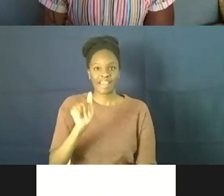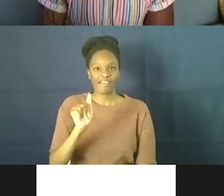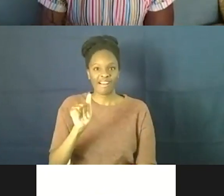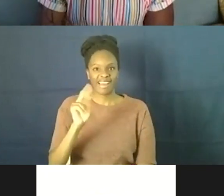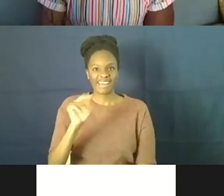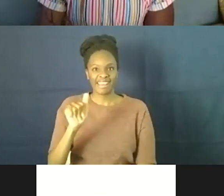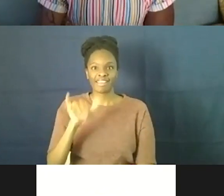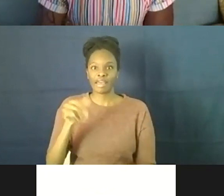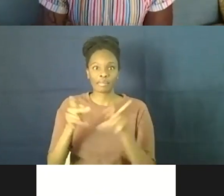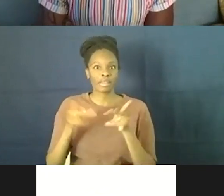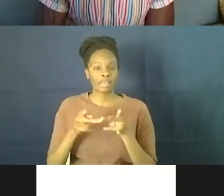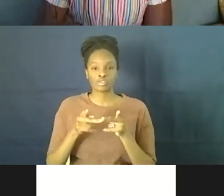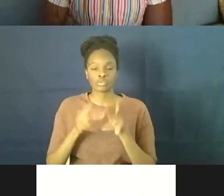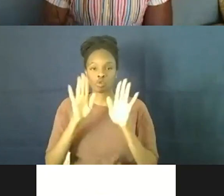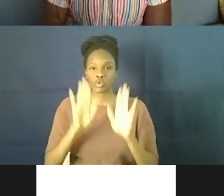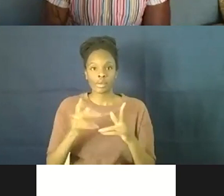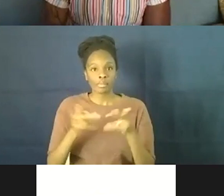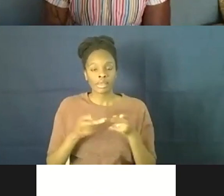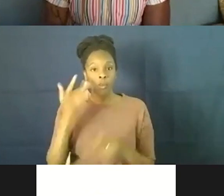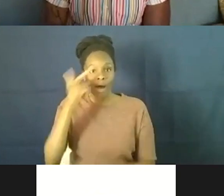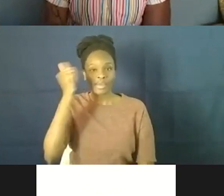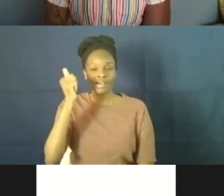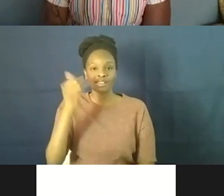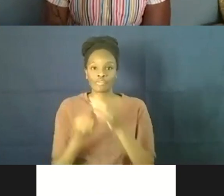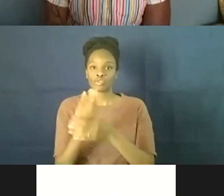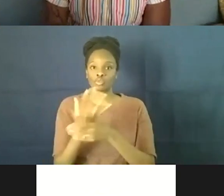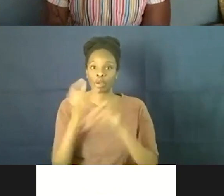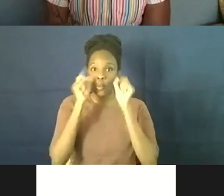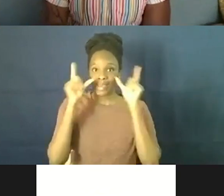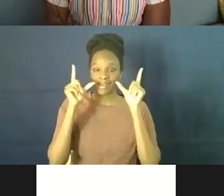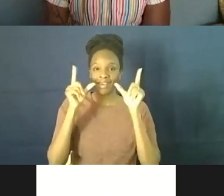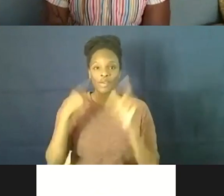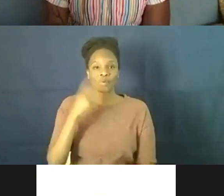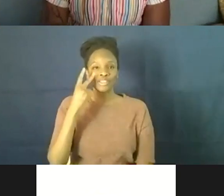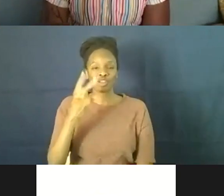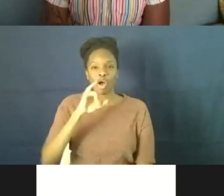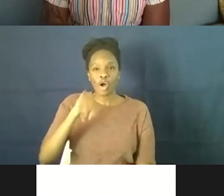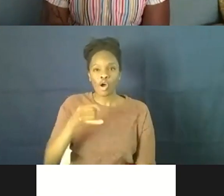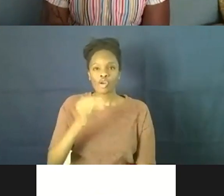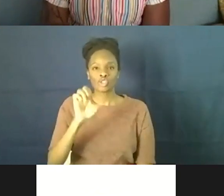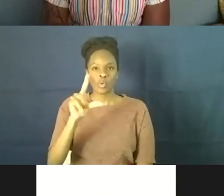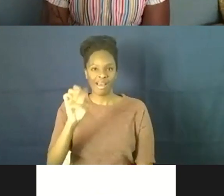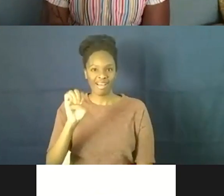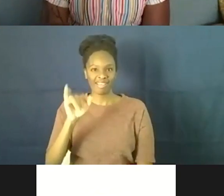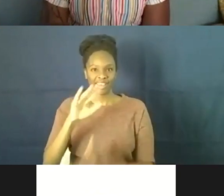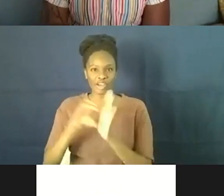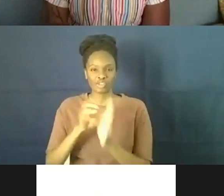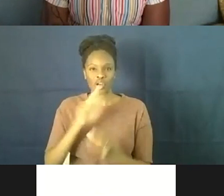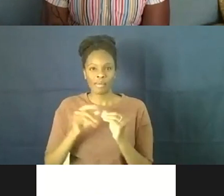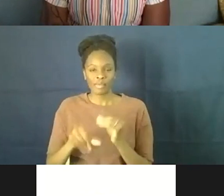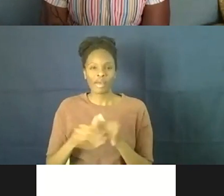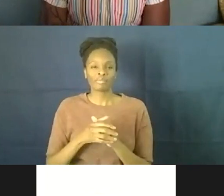idea of like spring awakening. And I know the characters in that clip we just saw, Joelle kind of touches on it, or Reggie kind of touches on it when he talks about